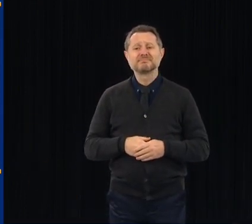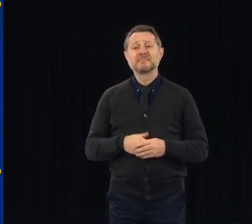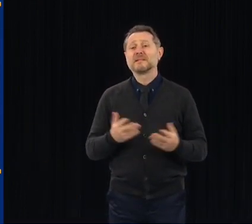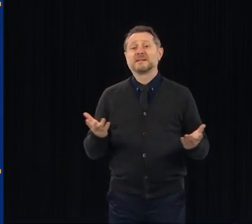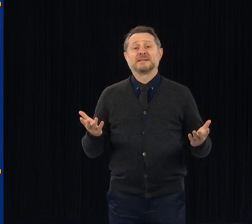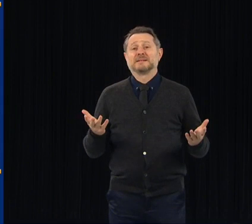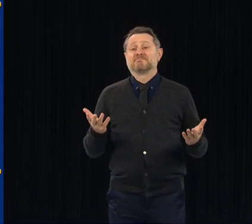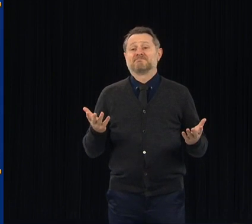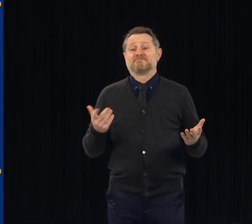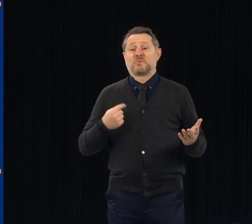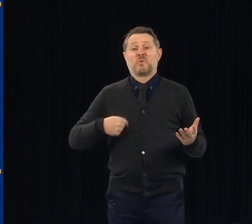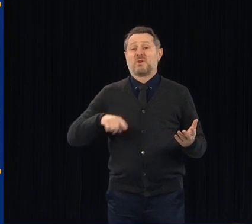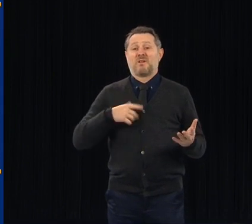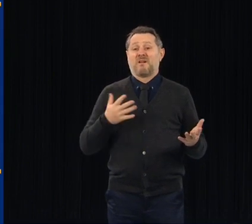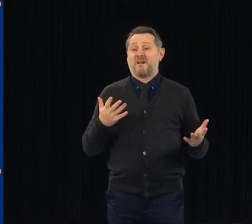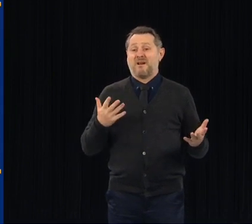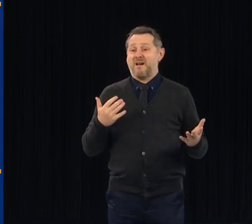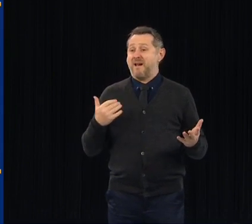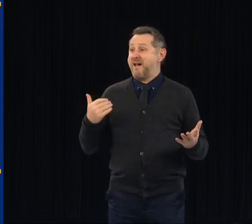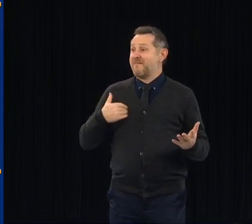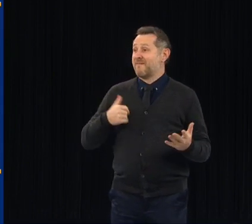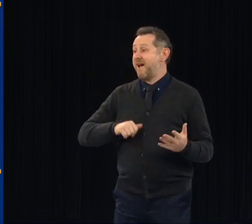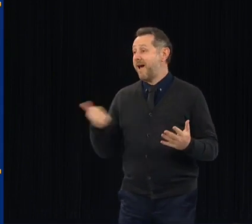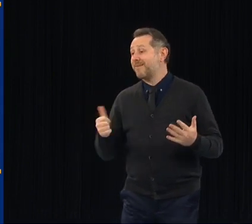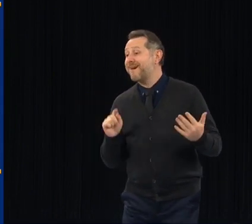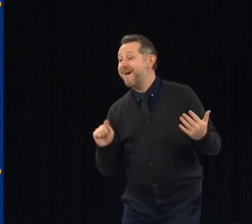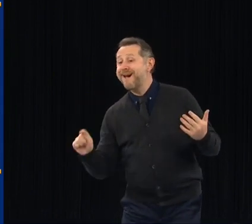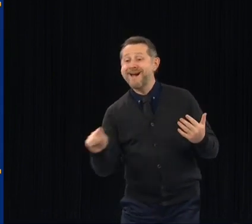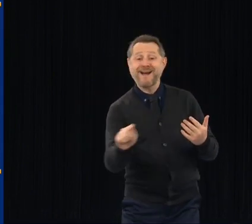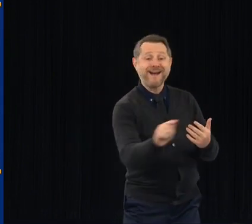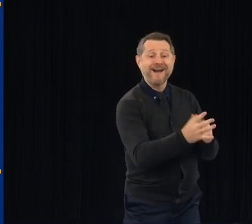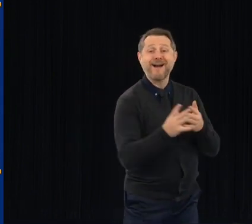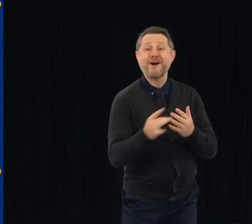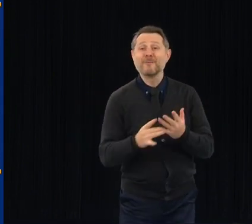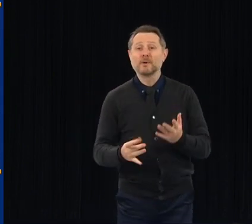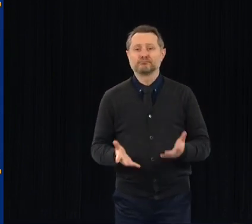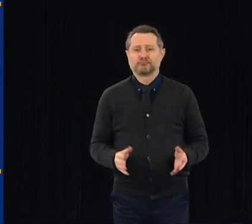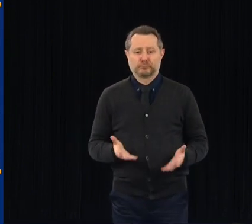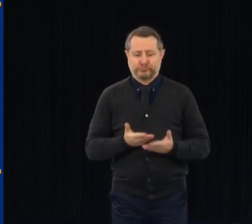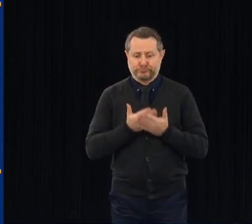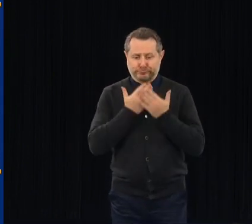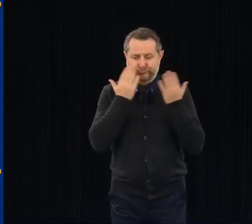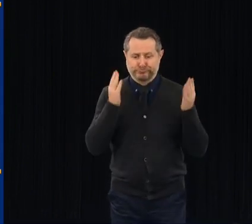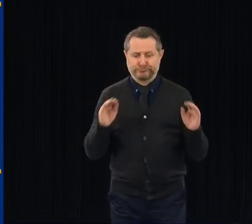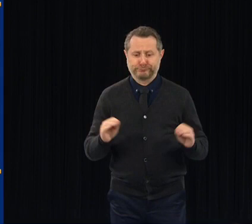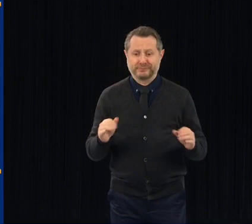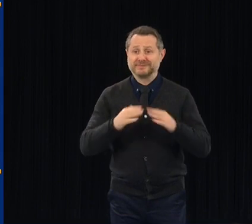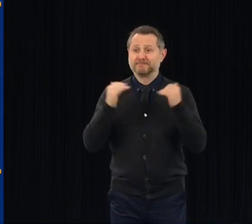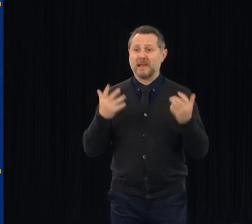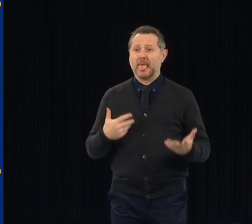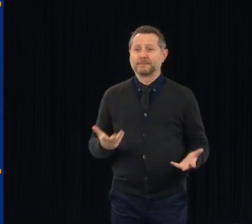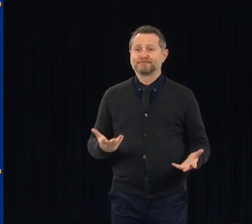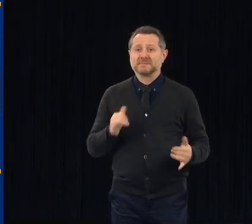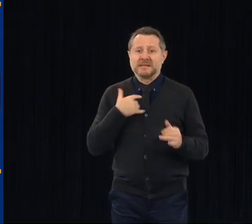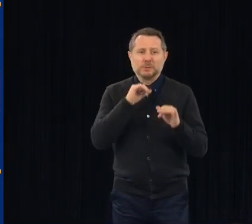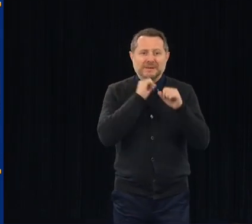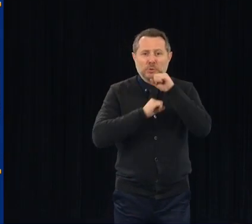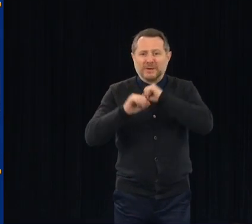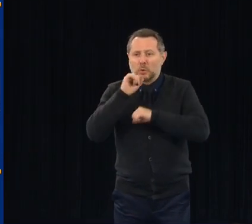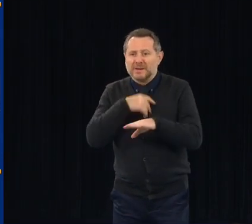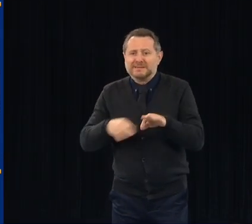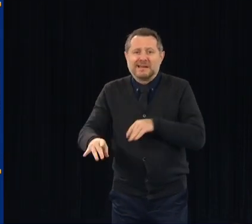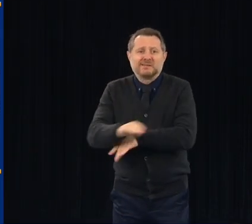options, and we don't have any other options. So you get to a situation and you do what you have to do in that